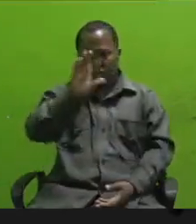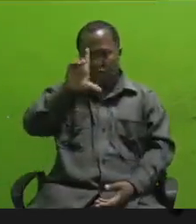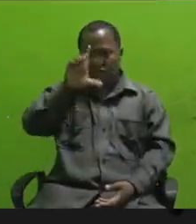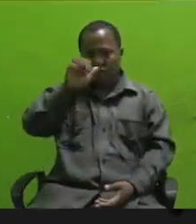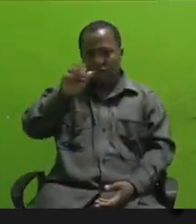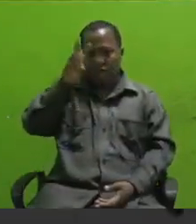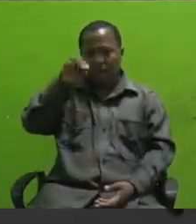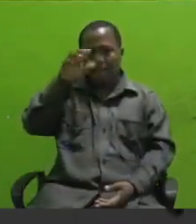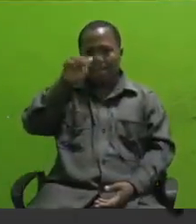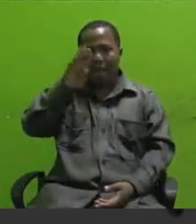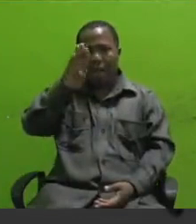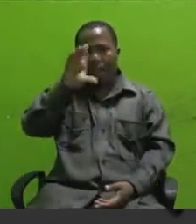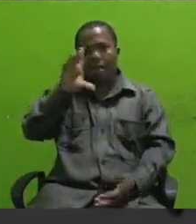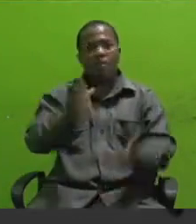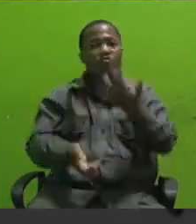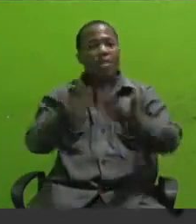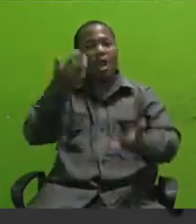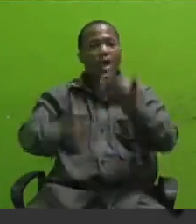Flammable. Good.